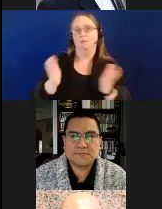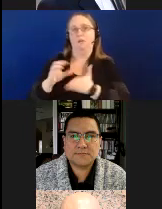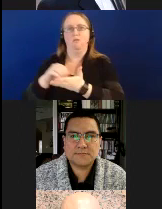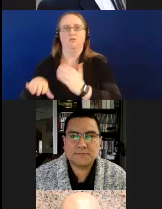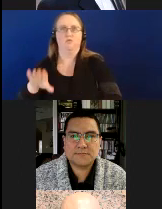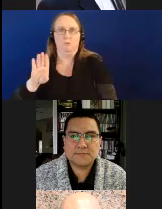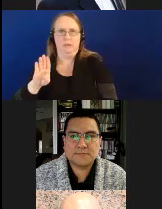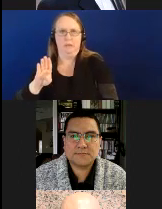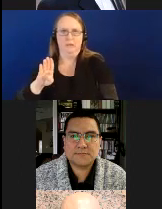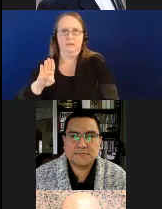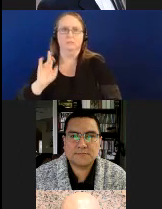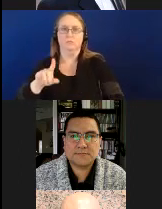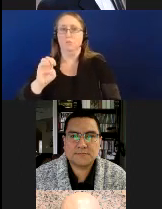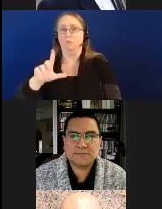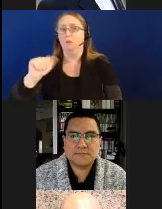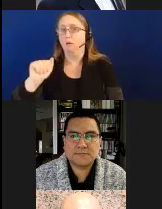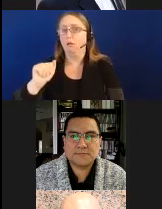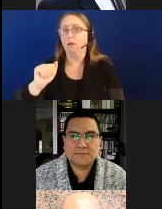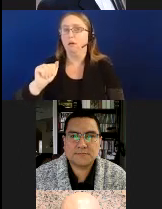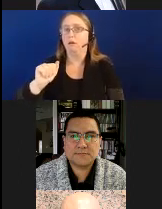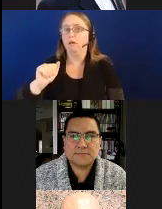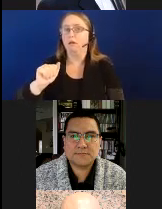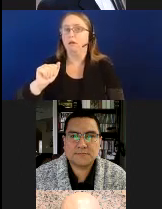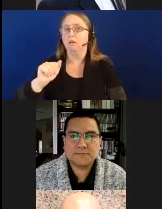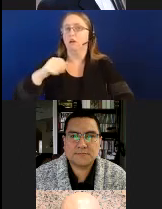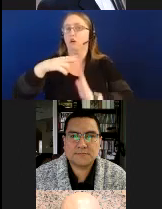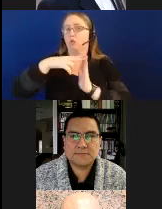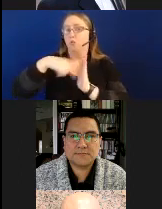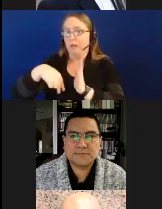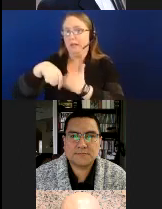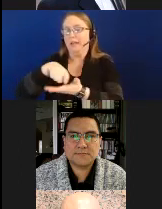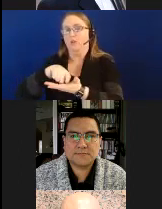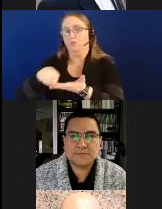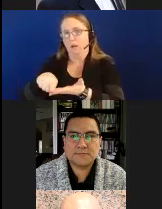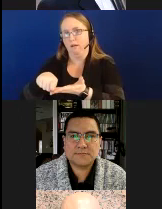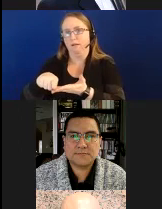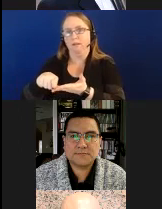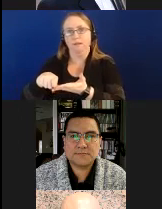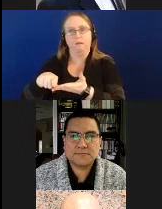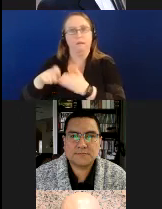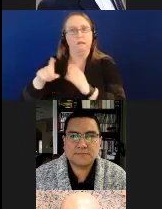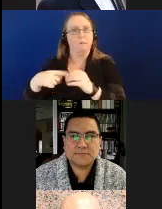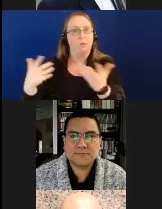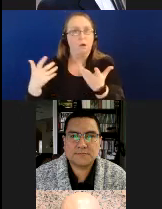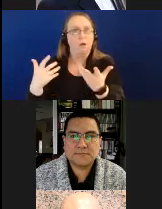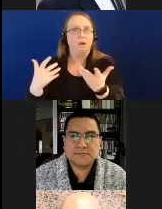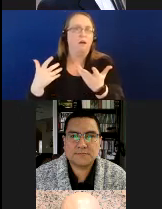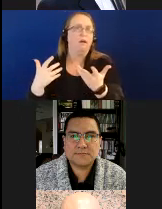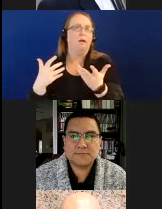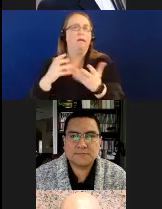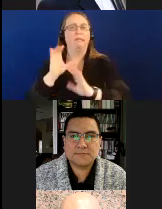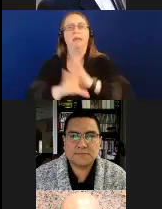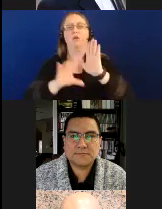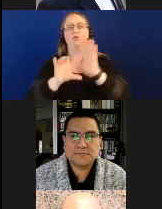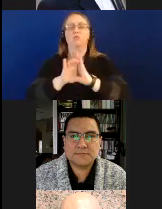so student B goes to their ELA class, they are reading and then writing about the characteristics of the Earth's